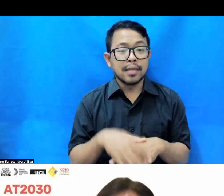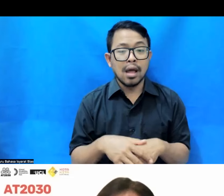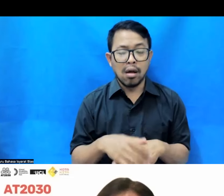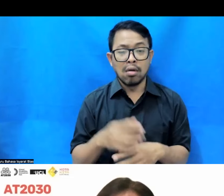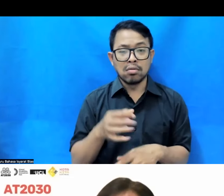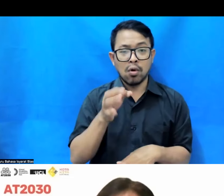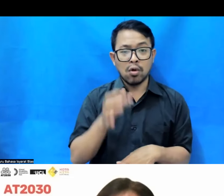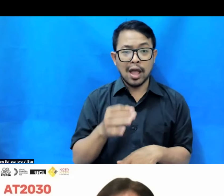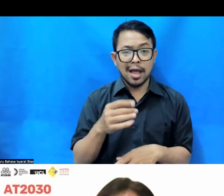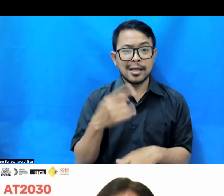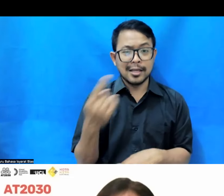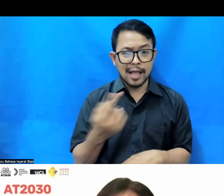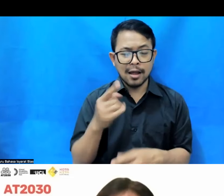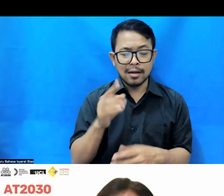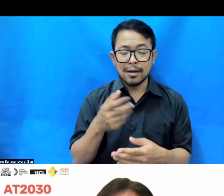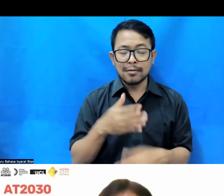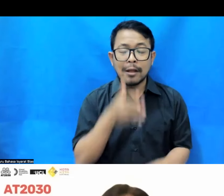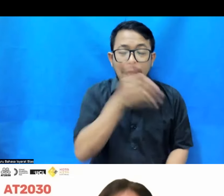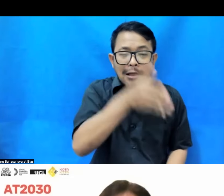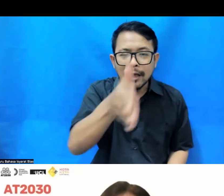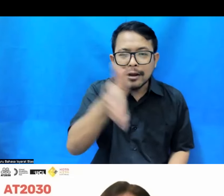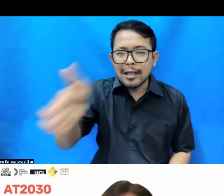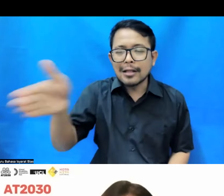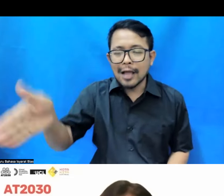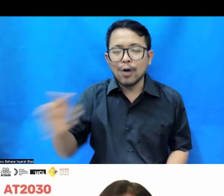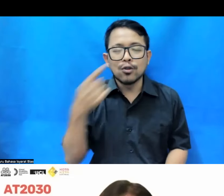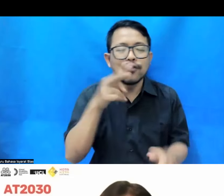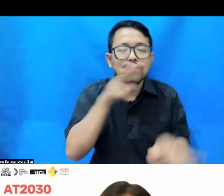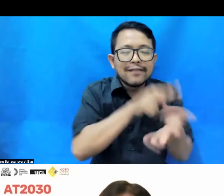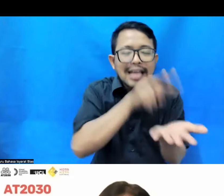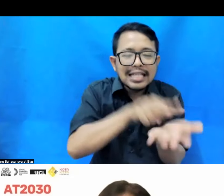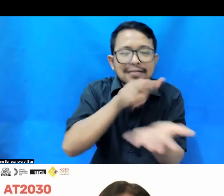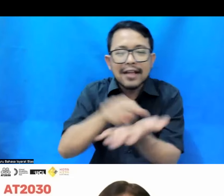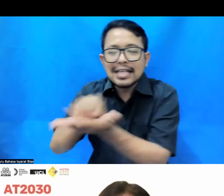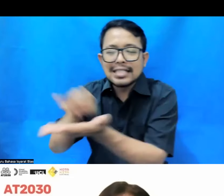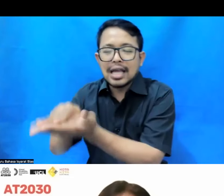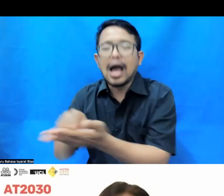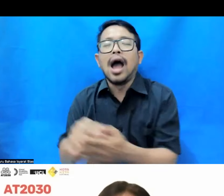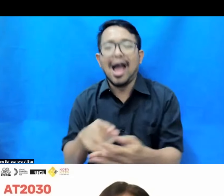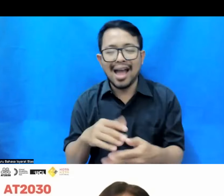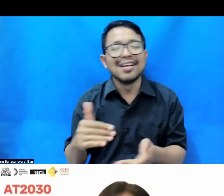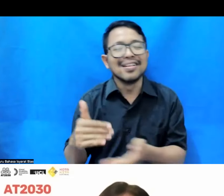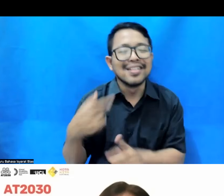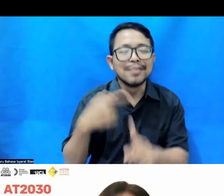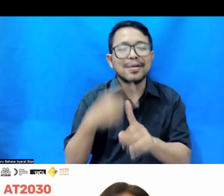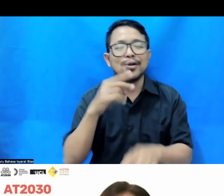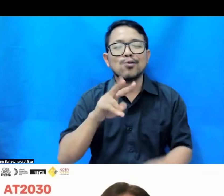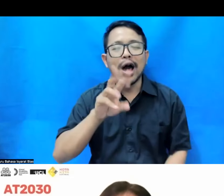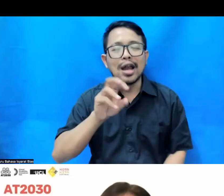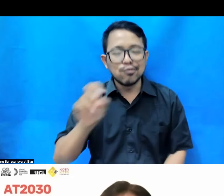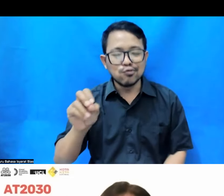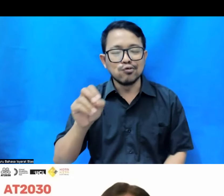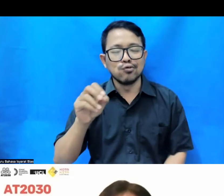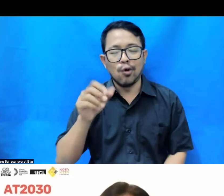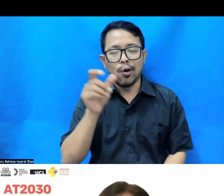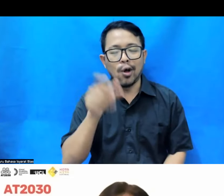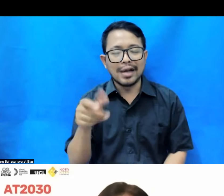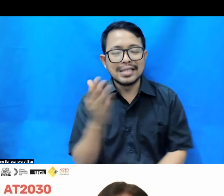have disabilities, and we conducted field visits to verify, and we noted about